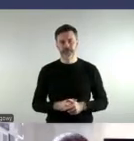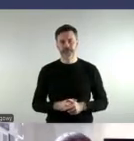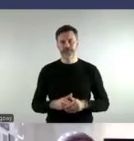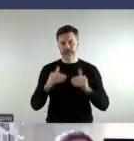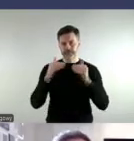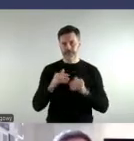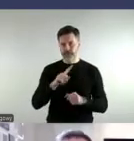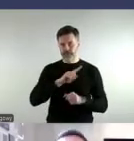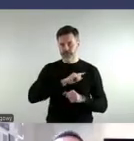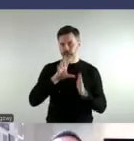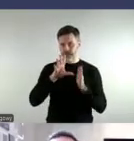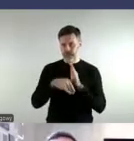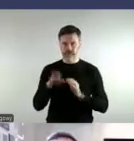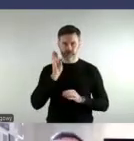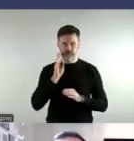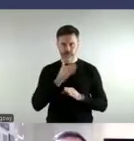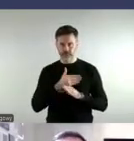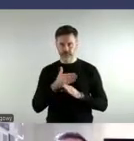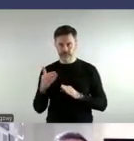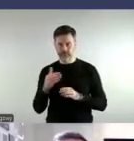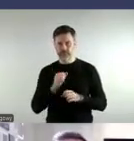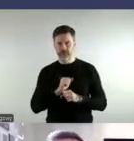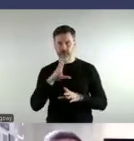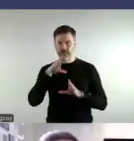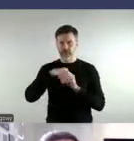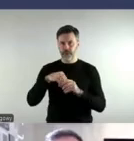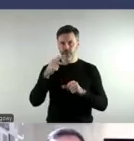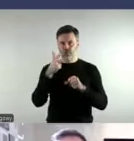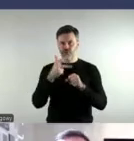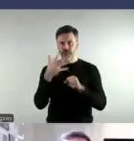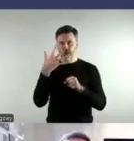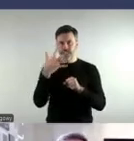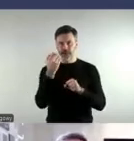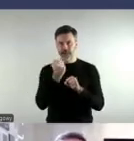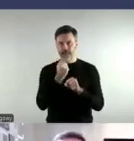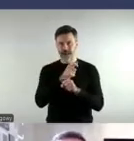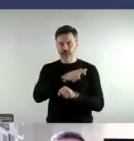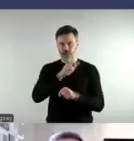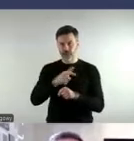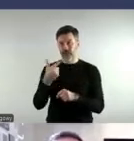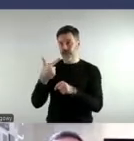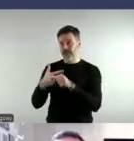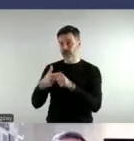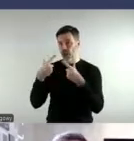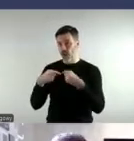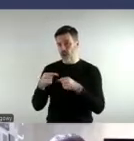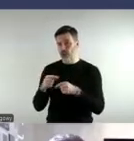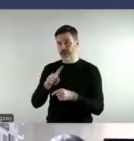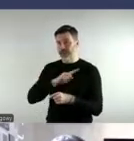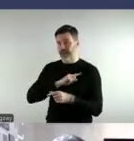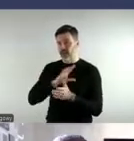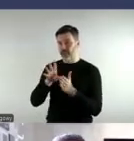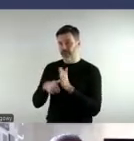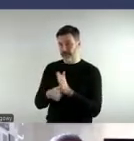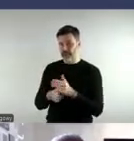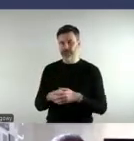moved away from their homes. Municipal police, we have, I think, around 35 employees. Over 20